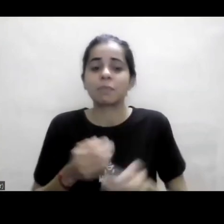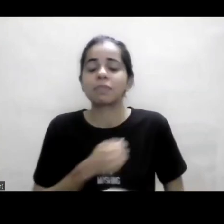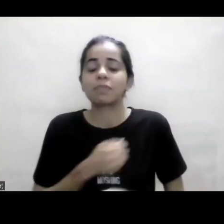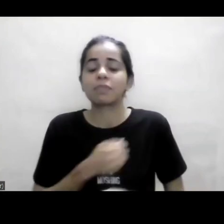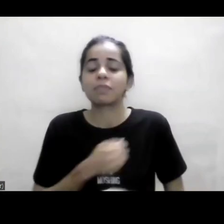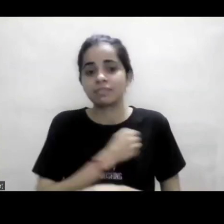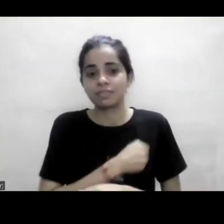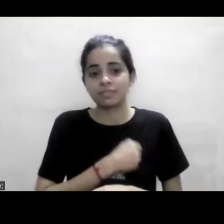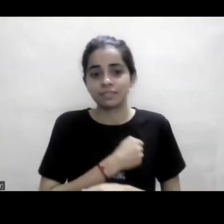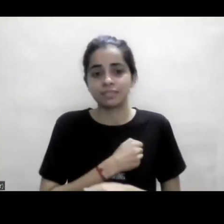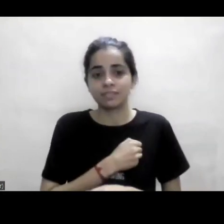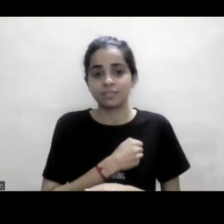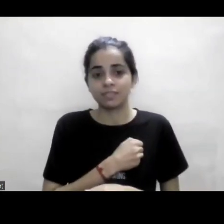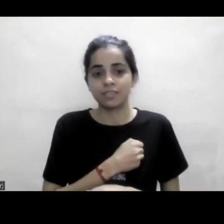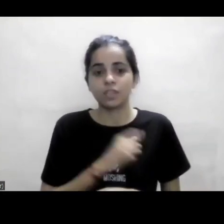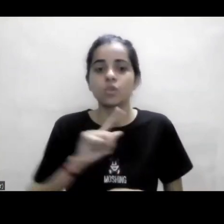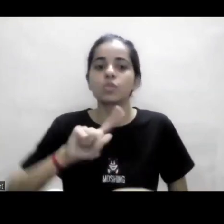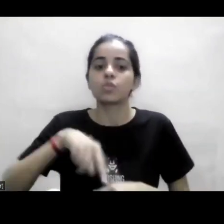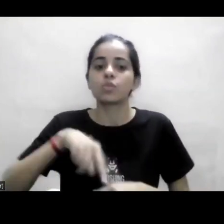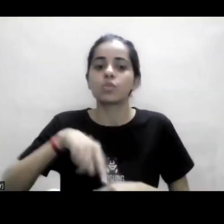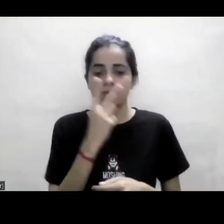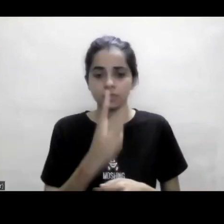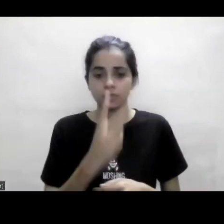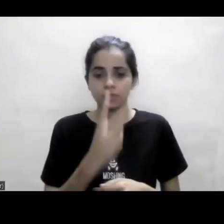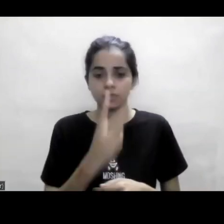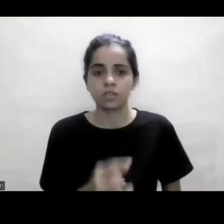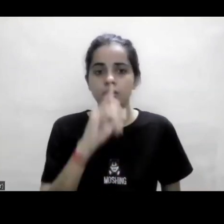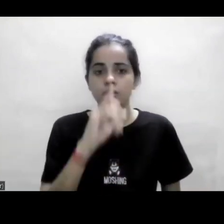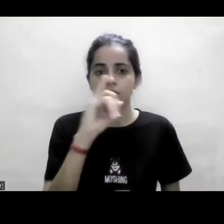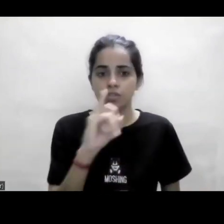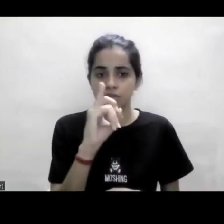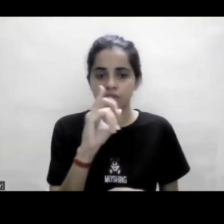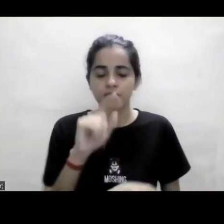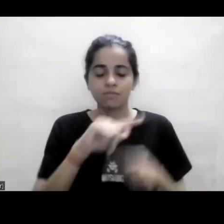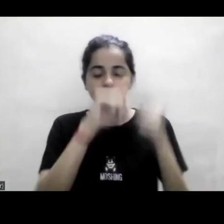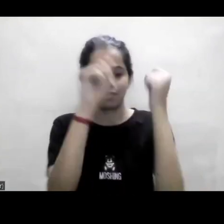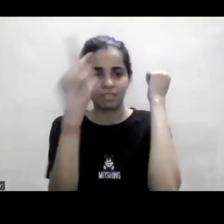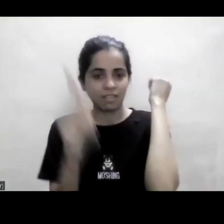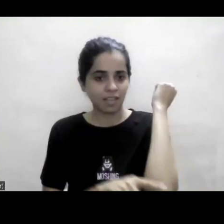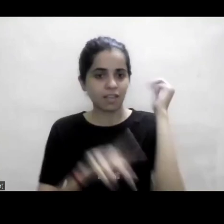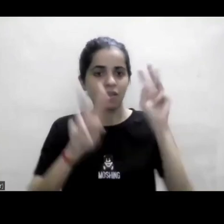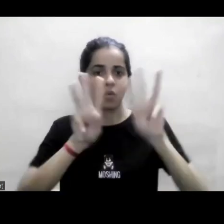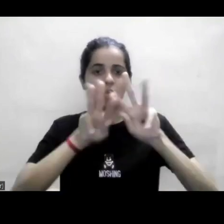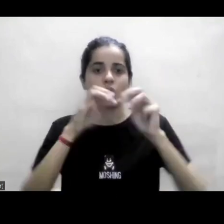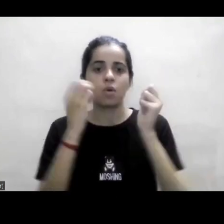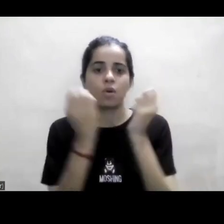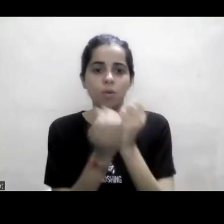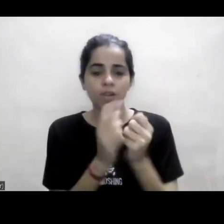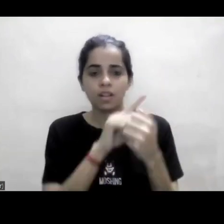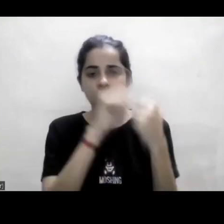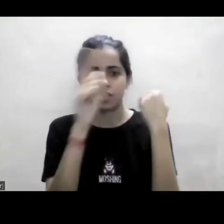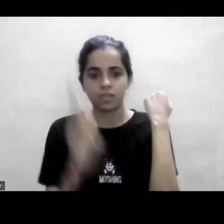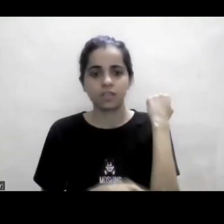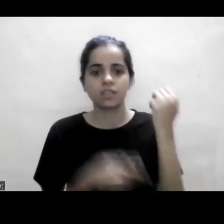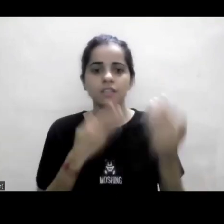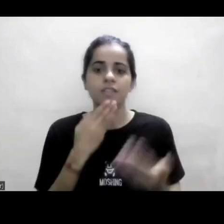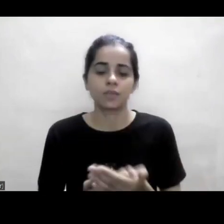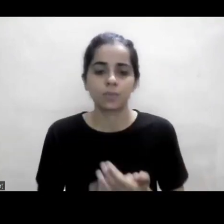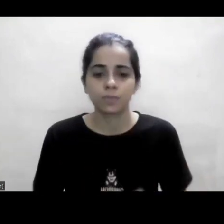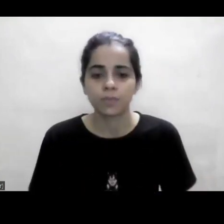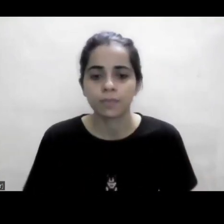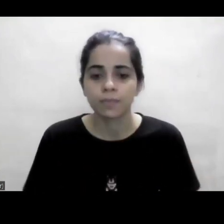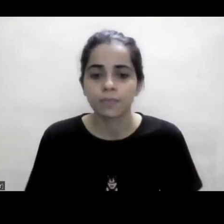that. And we'll see you tomorrow at 6 for the last session of this 6-day workshop. Thank you so much.